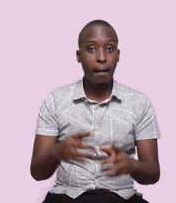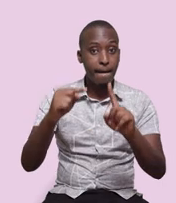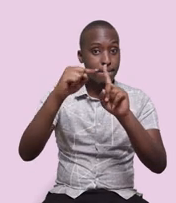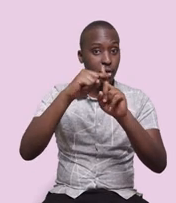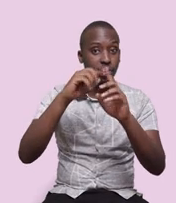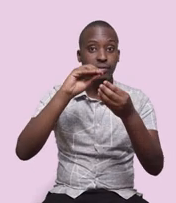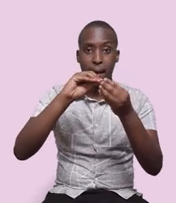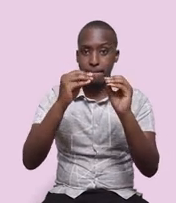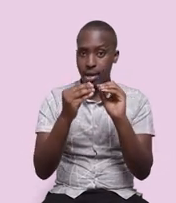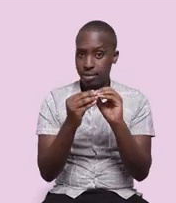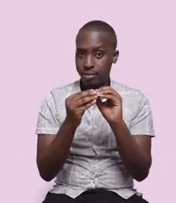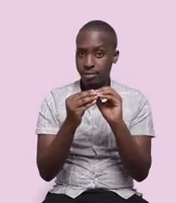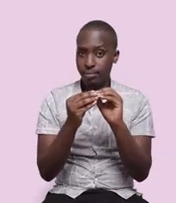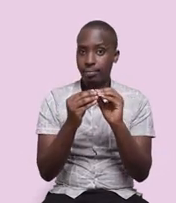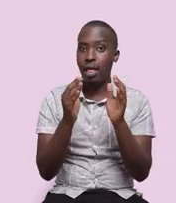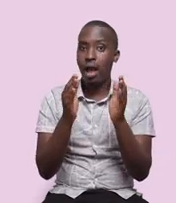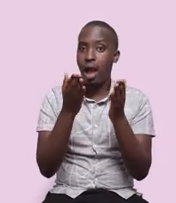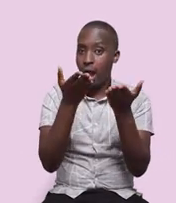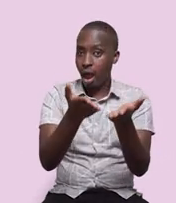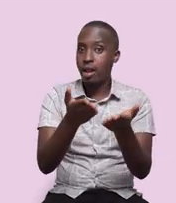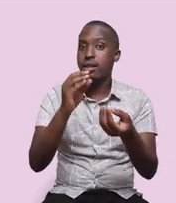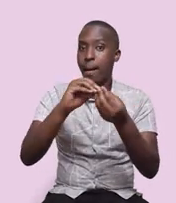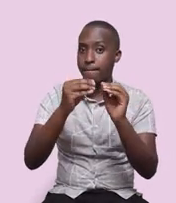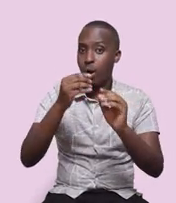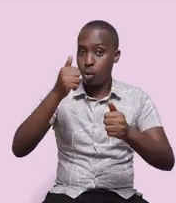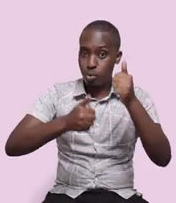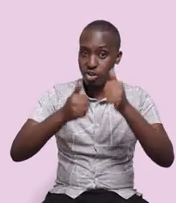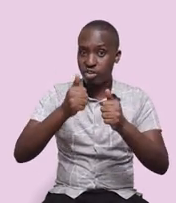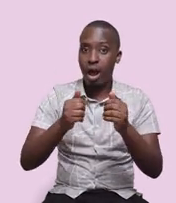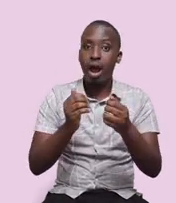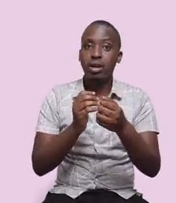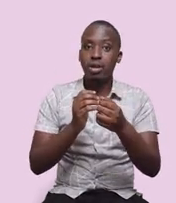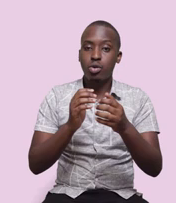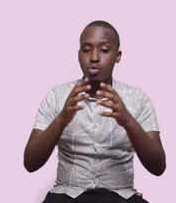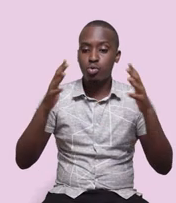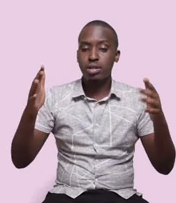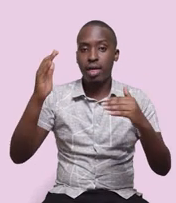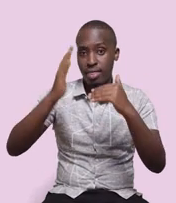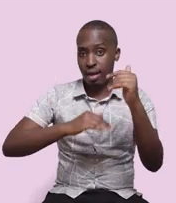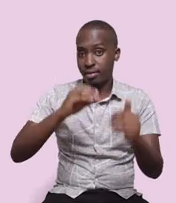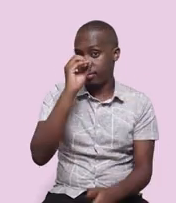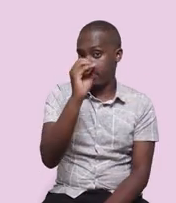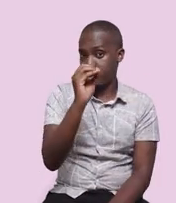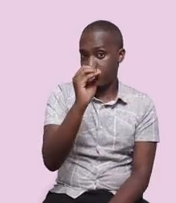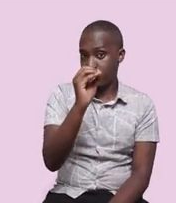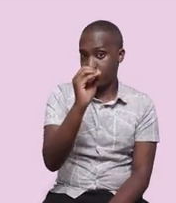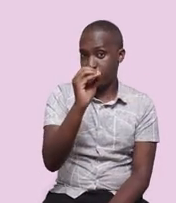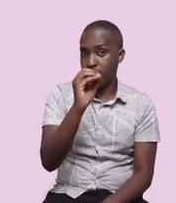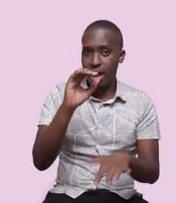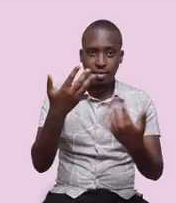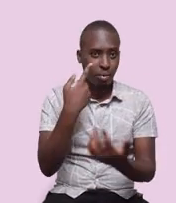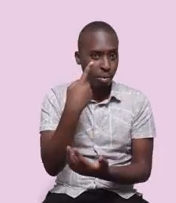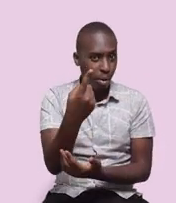Positive numbers are the numbers which are greater than 0. Have